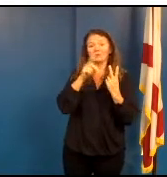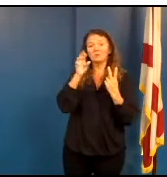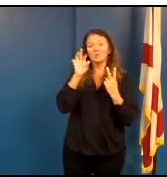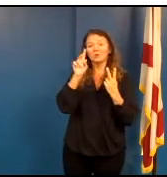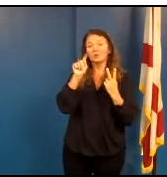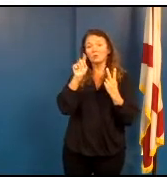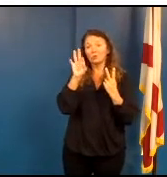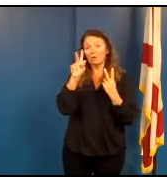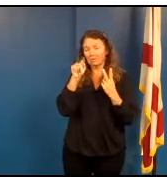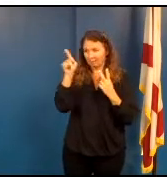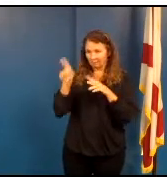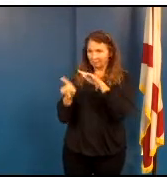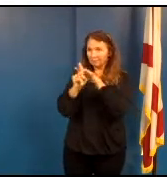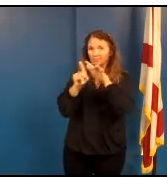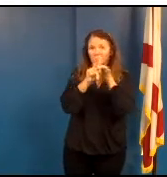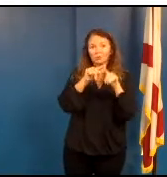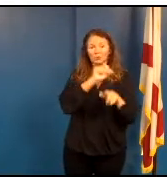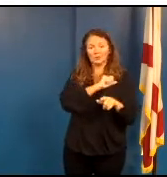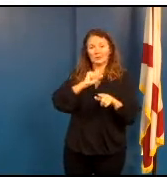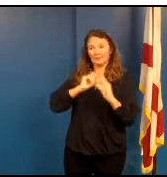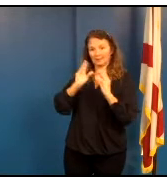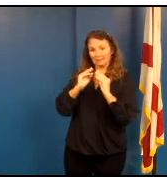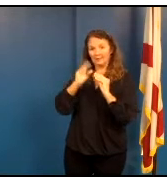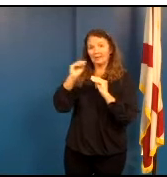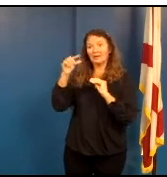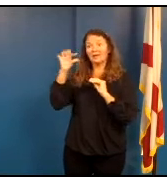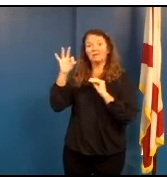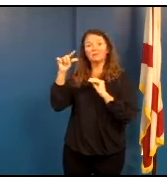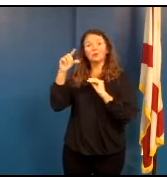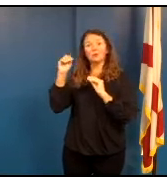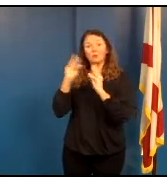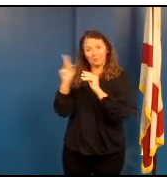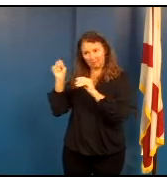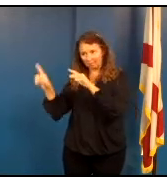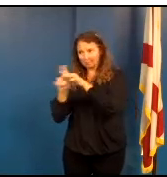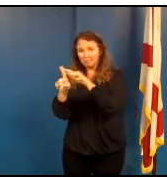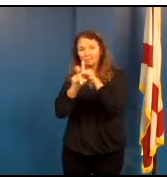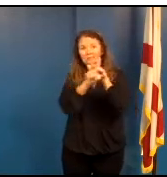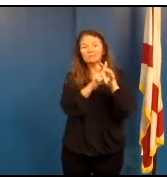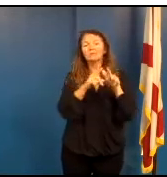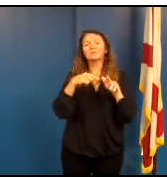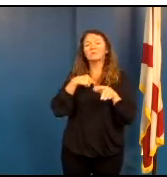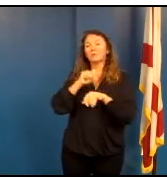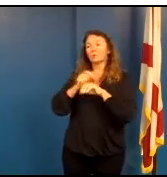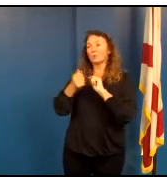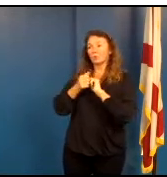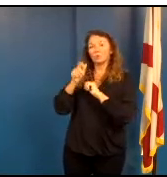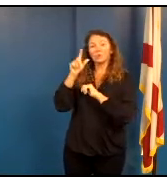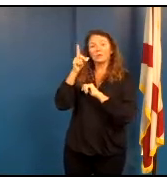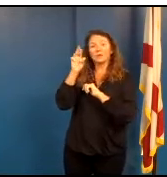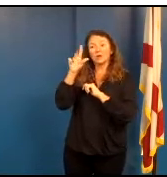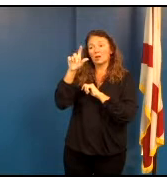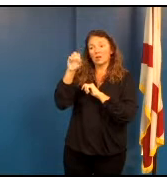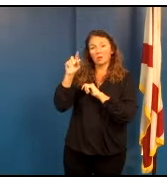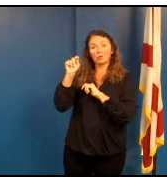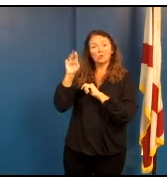have attended Senate meetings and campus FGO meetings. In addition, we will work with Dr. Leo Troff to